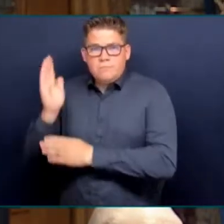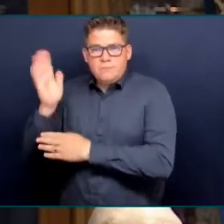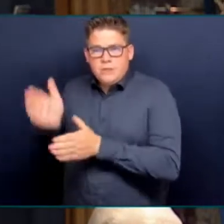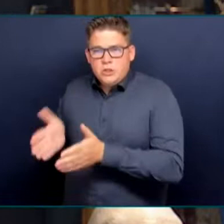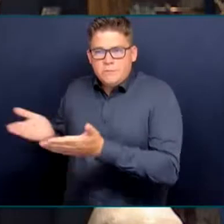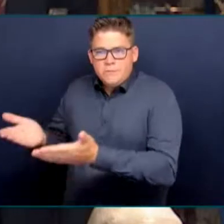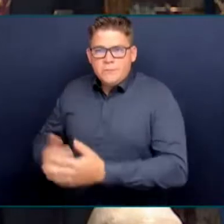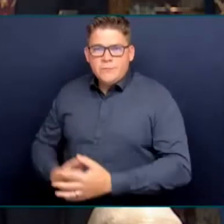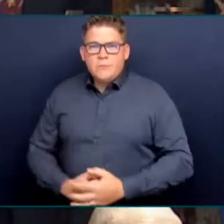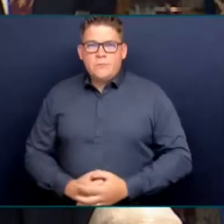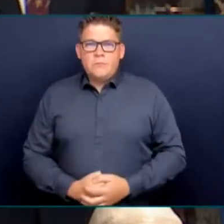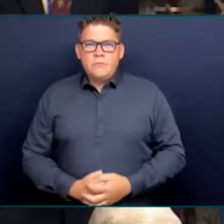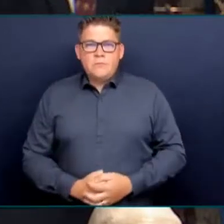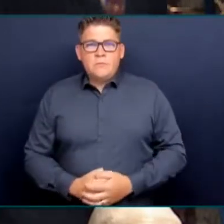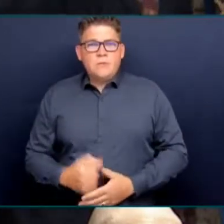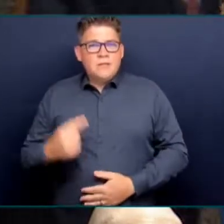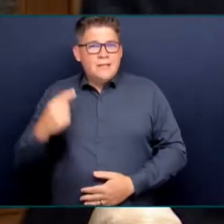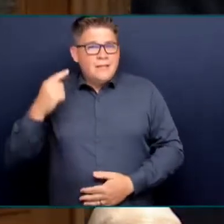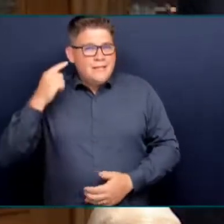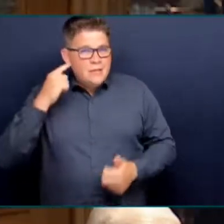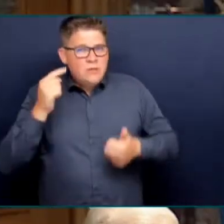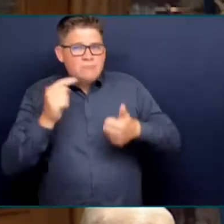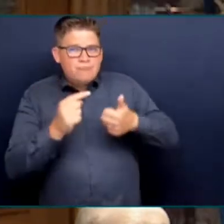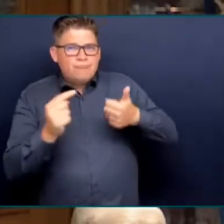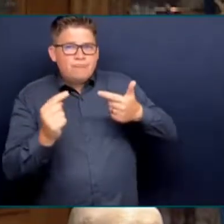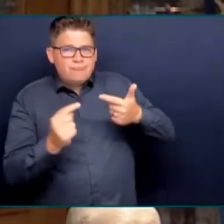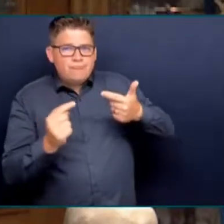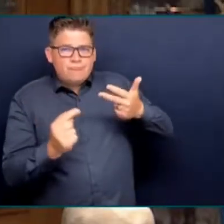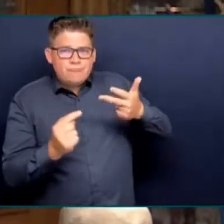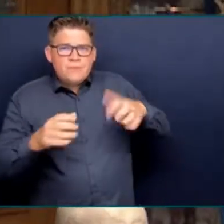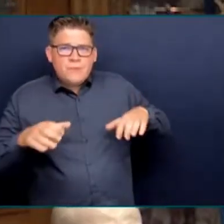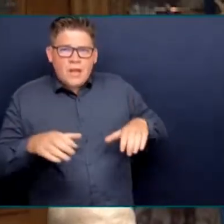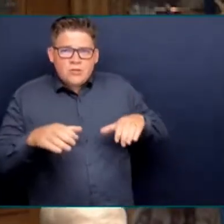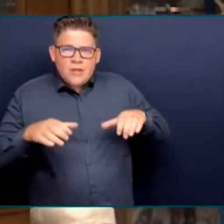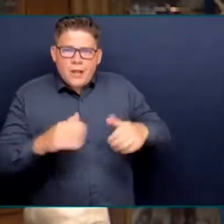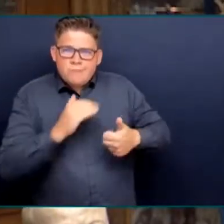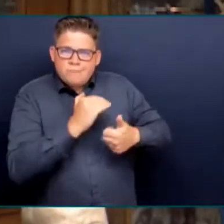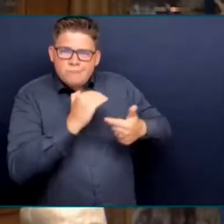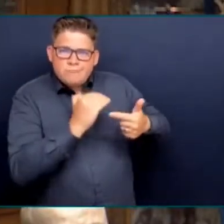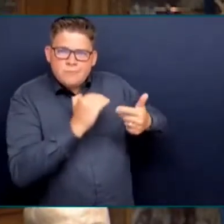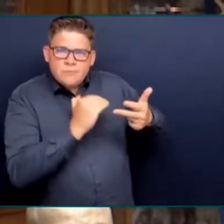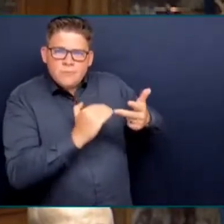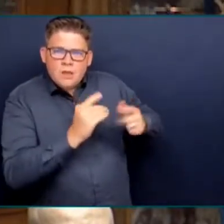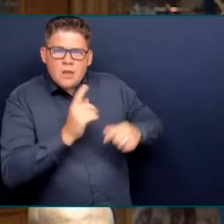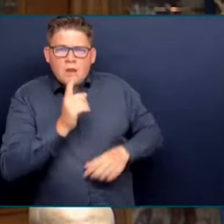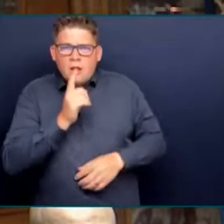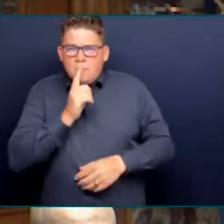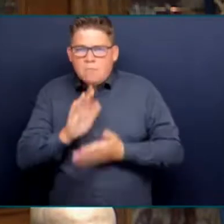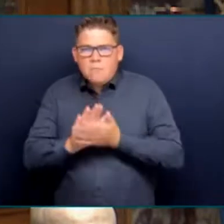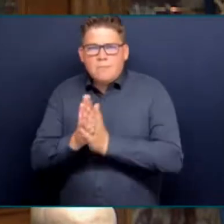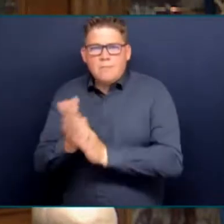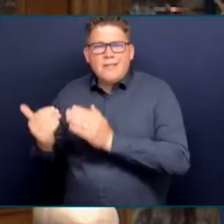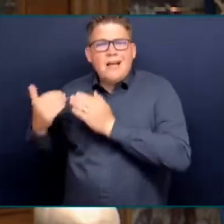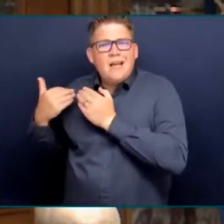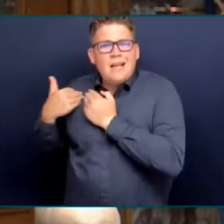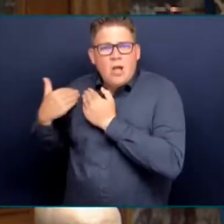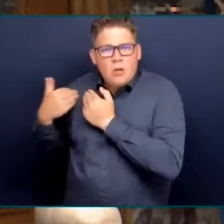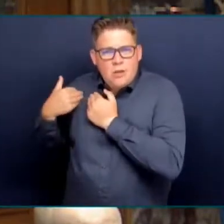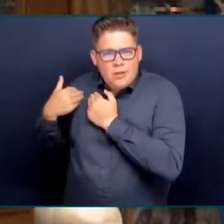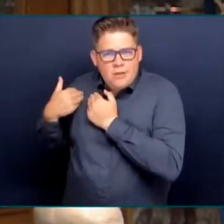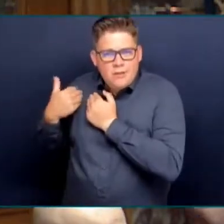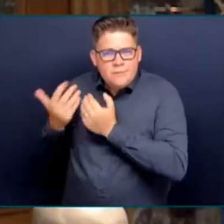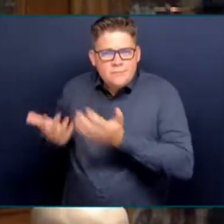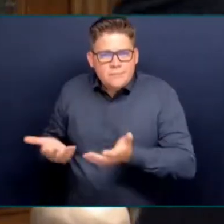really speaks to the question of accountability, and particularly hearing from mayors at UBCM